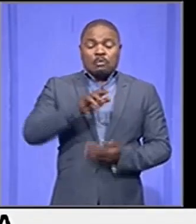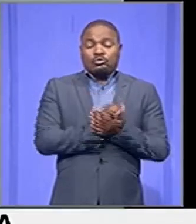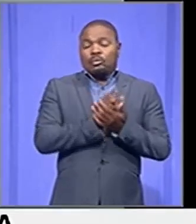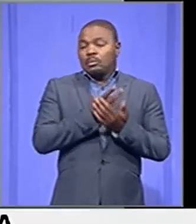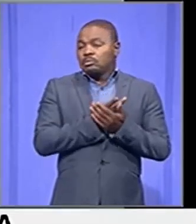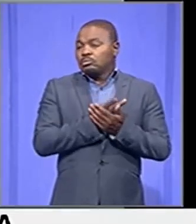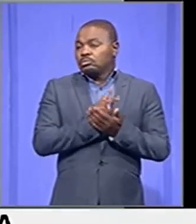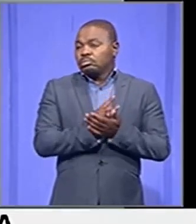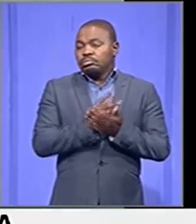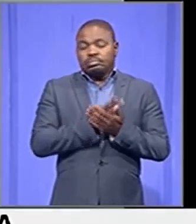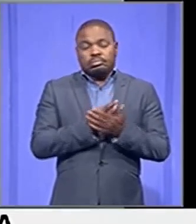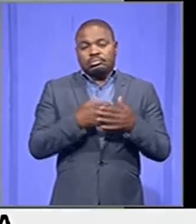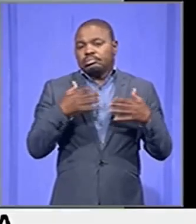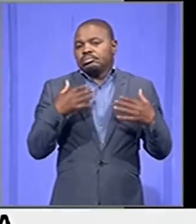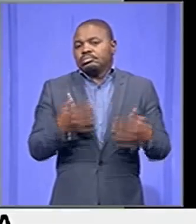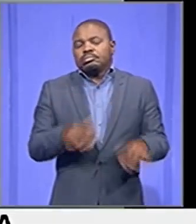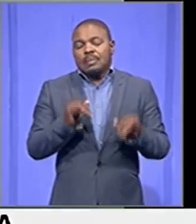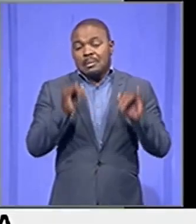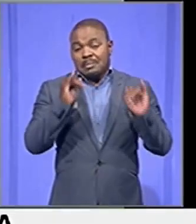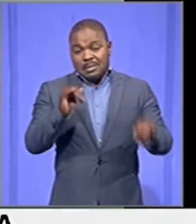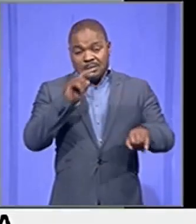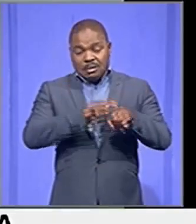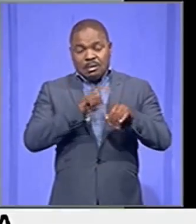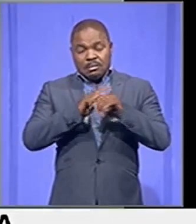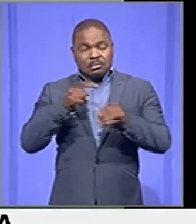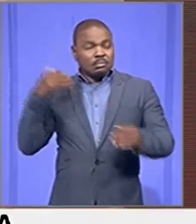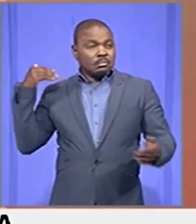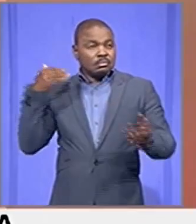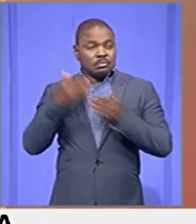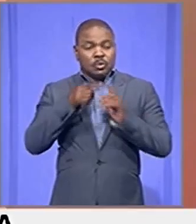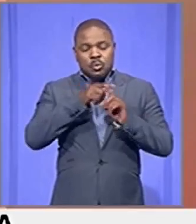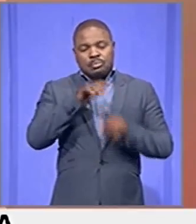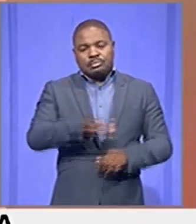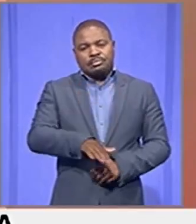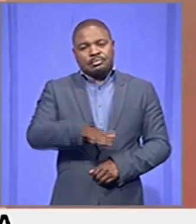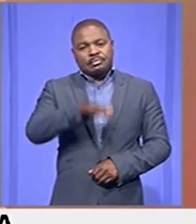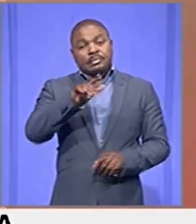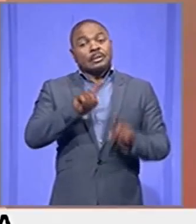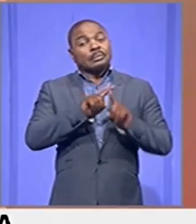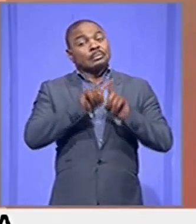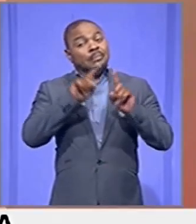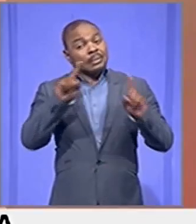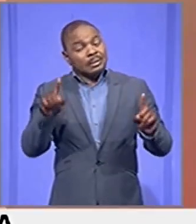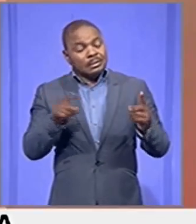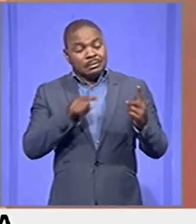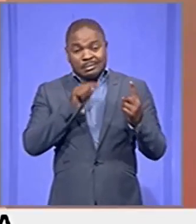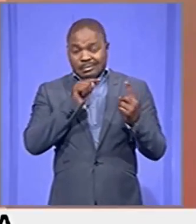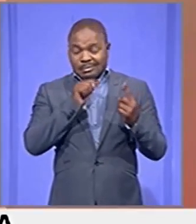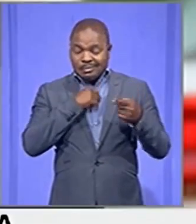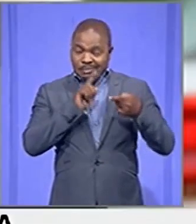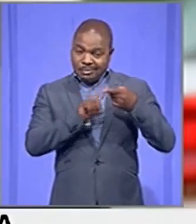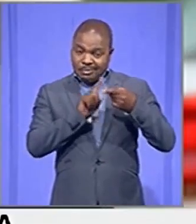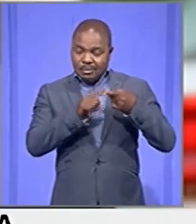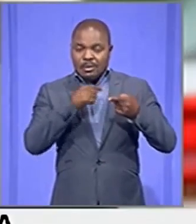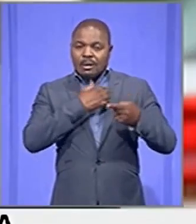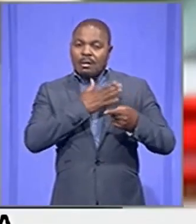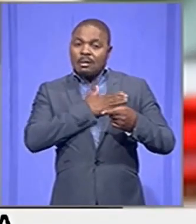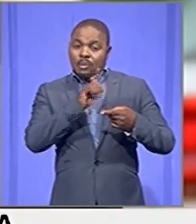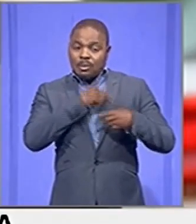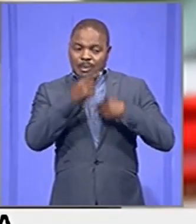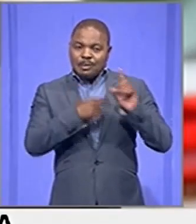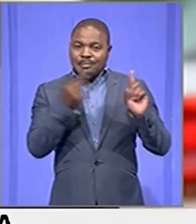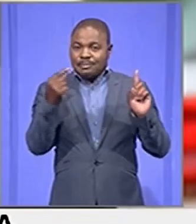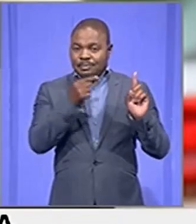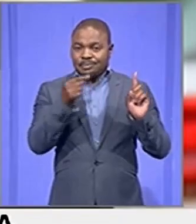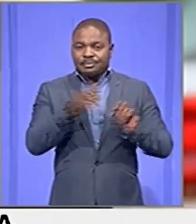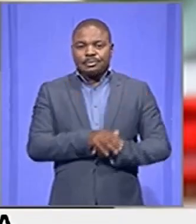a very bad period. But one thing I like about her, she was